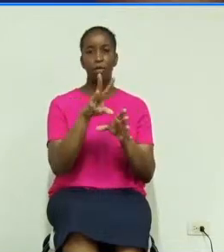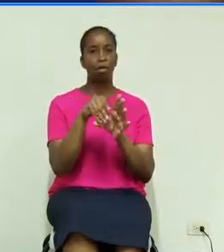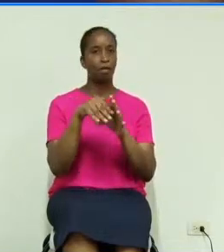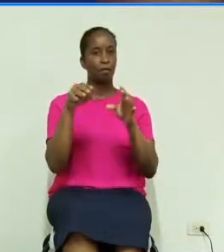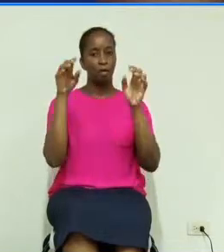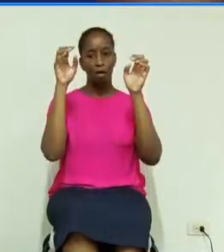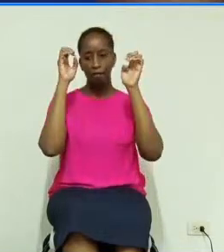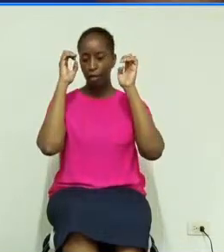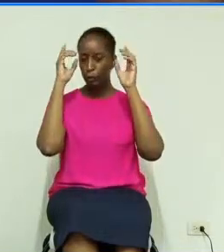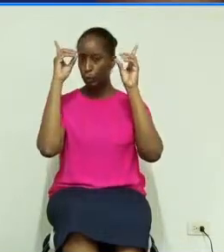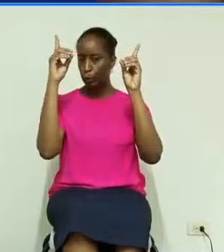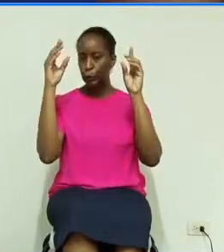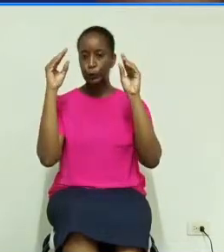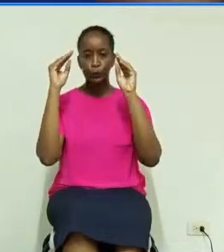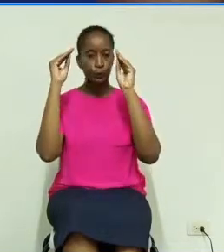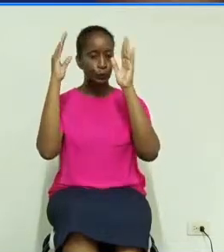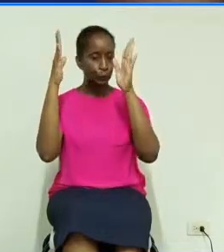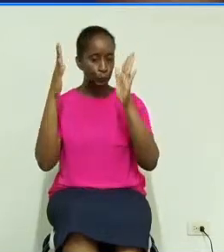Teachers.